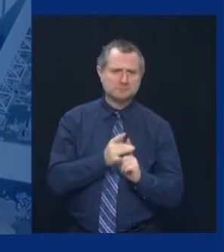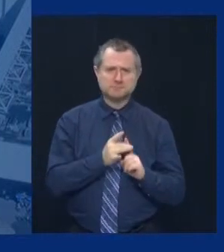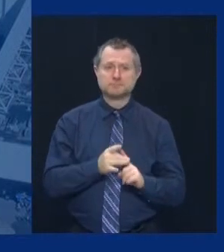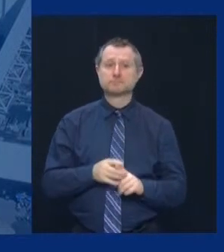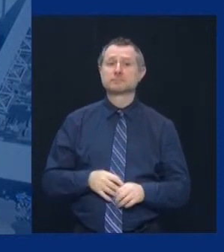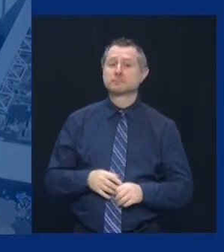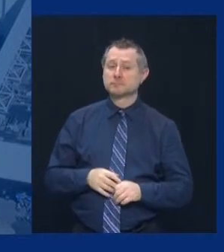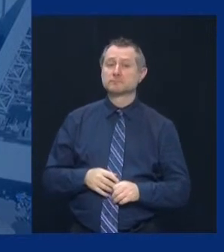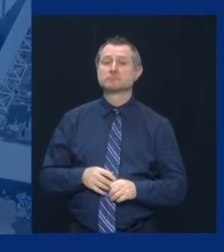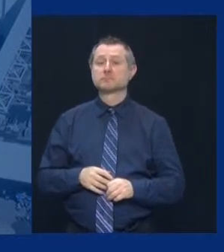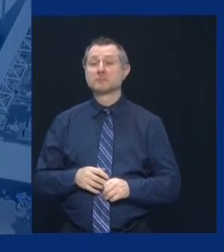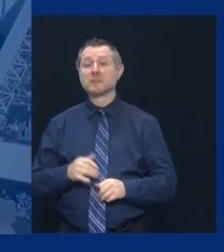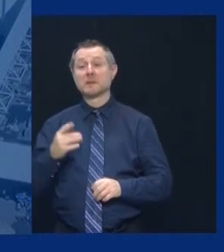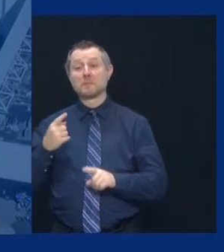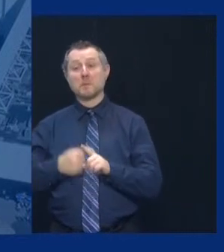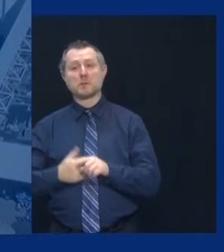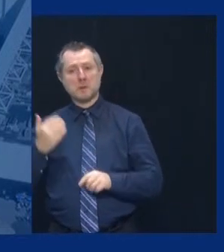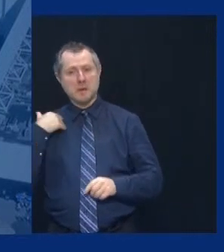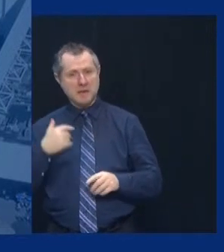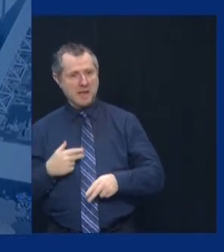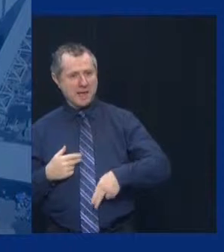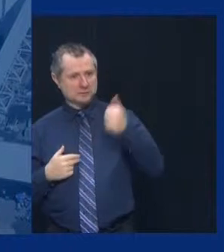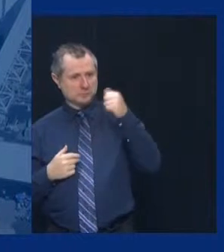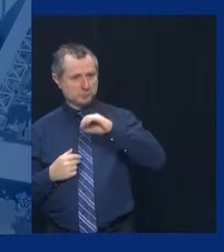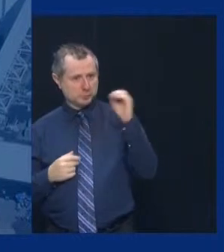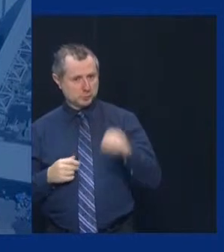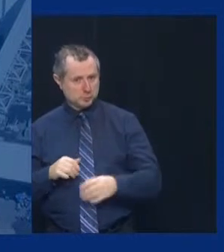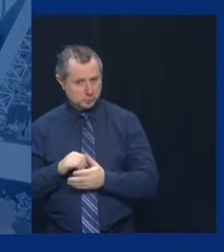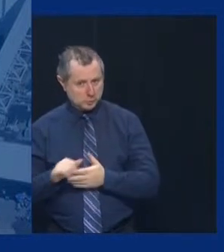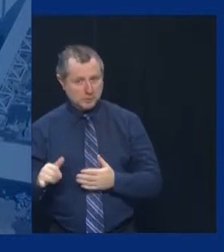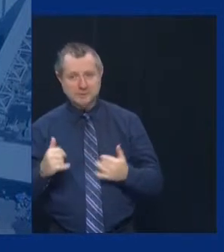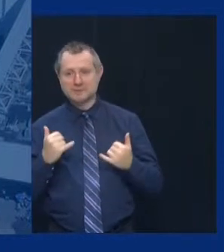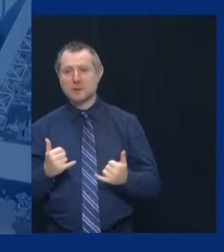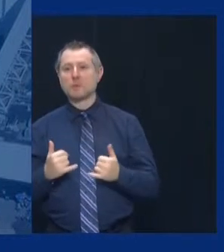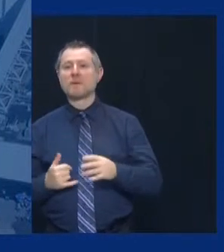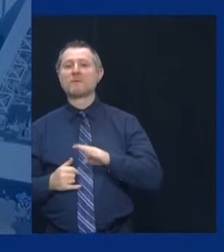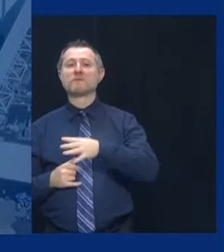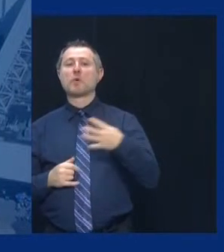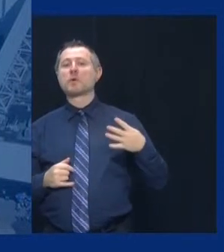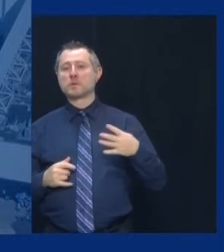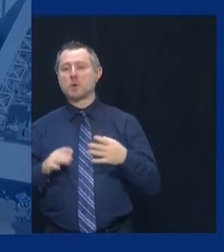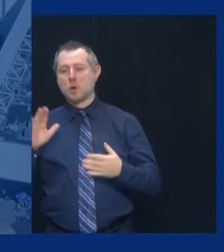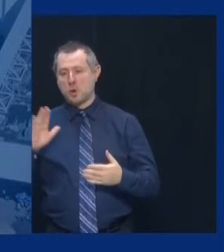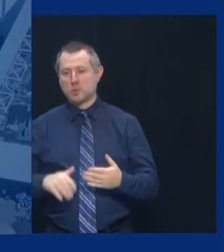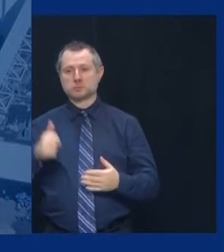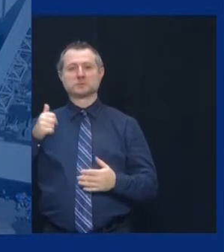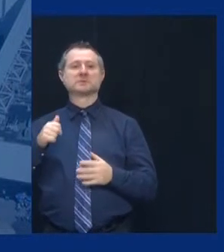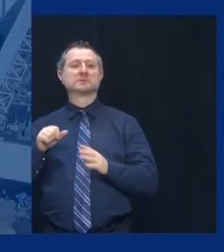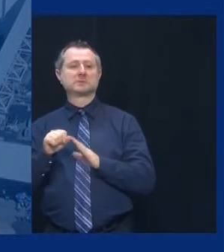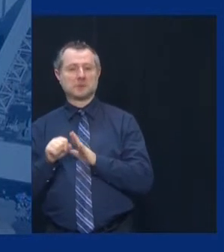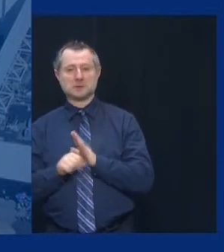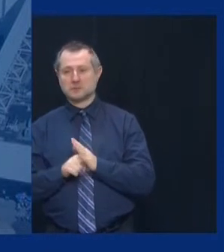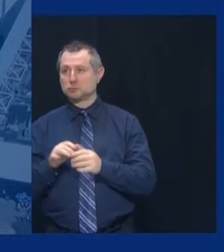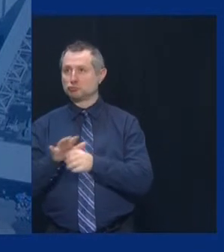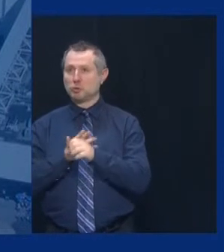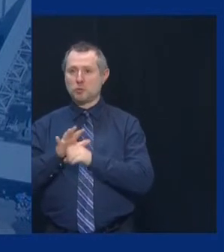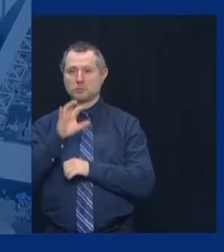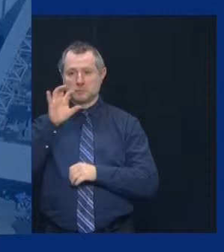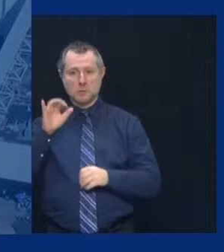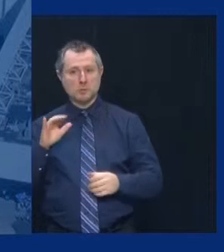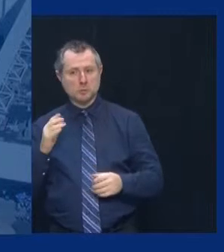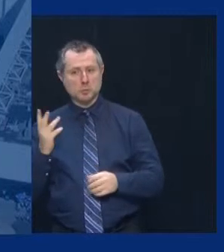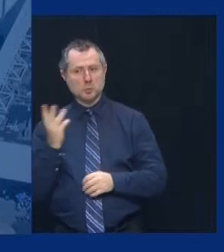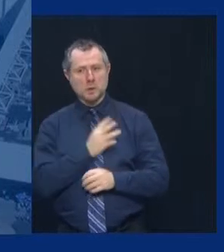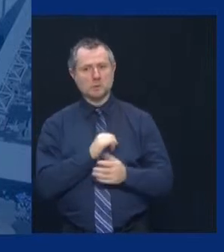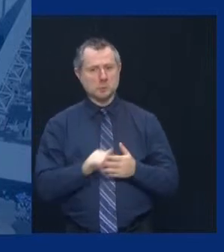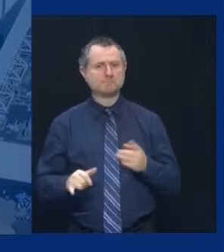positivity rate in the state. Today, they're the 4th lowest in the state of New York. So I think Western New York has